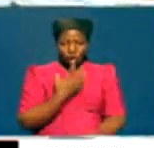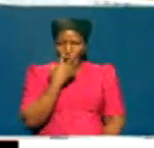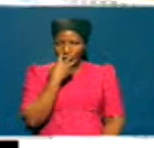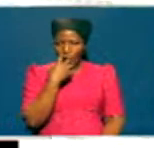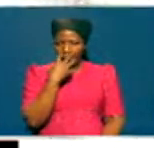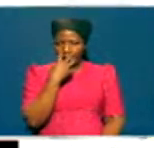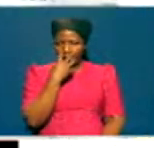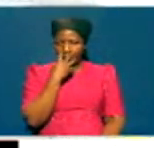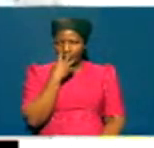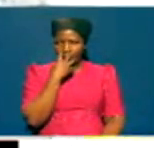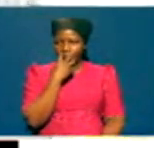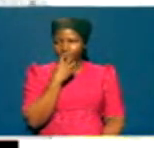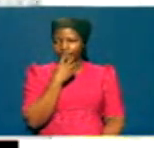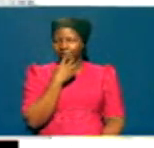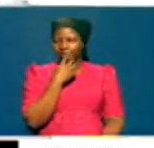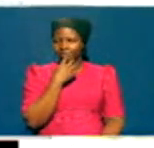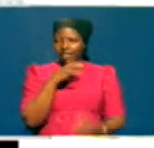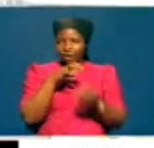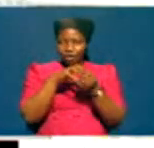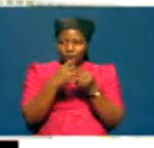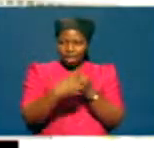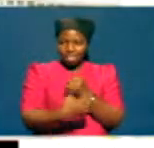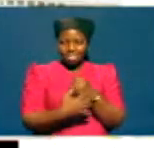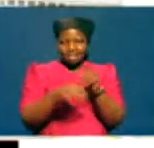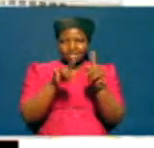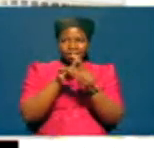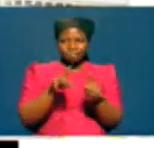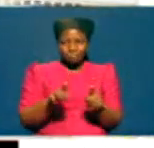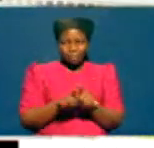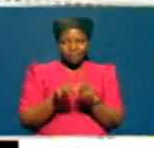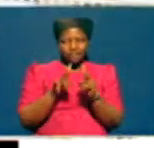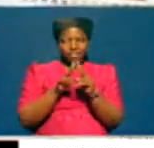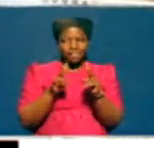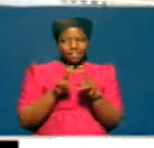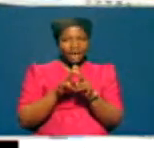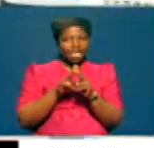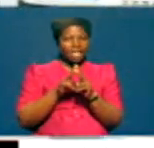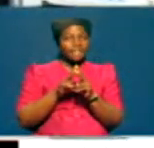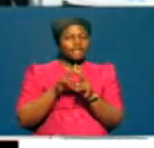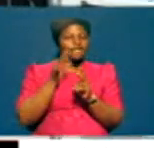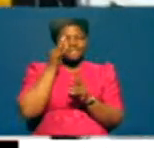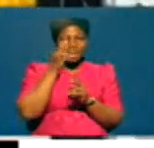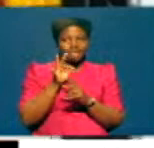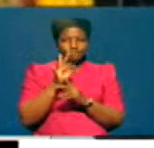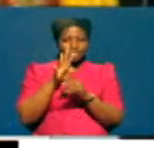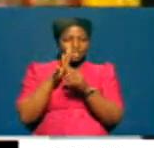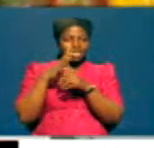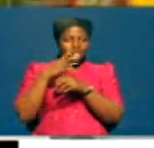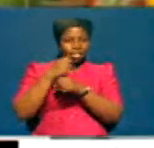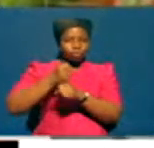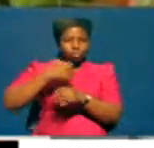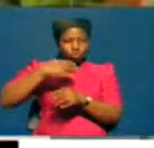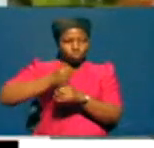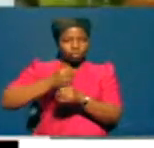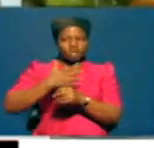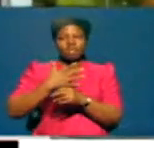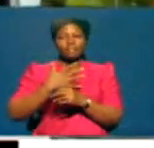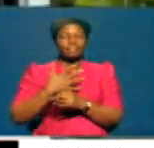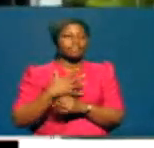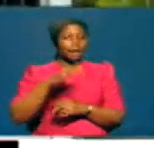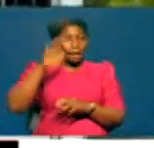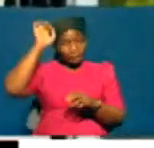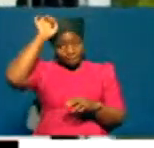forgetting some very freshly squeezed pineapple mint juice, freshly squeezed with love